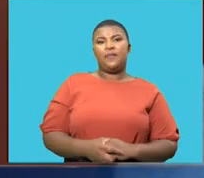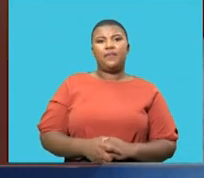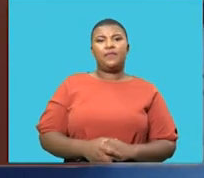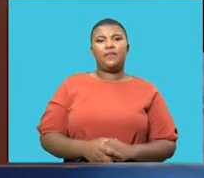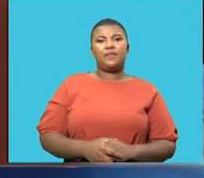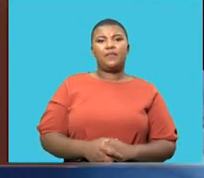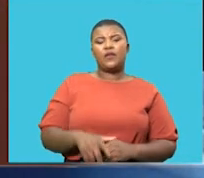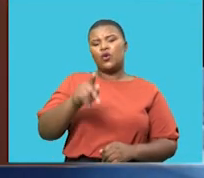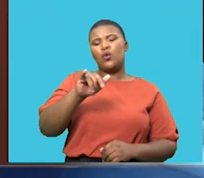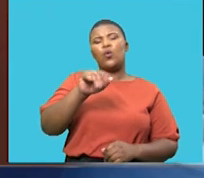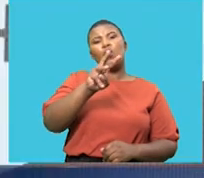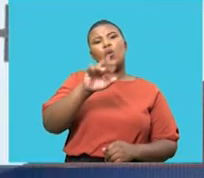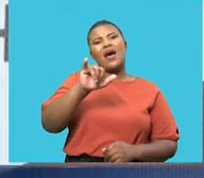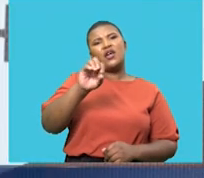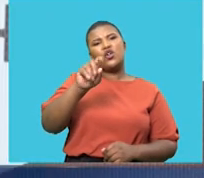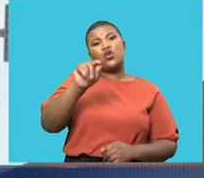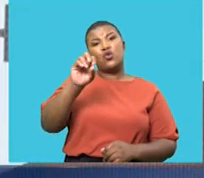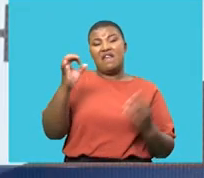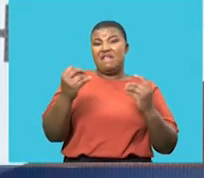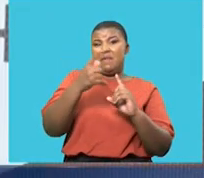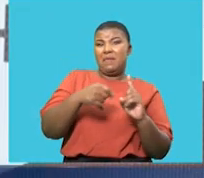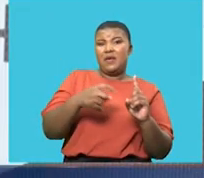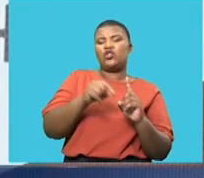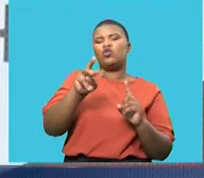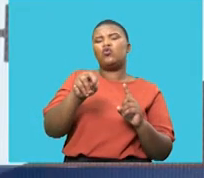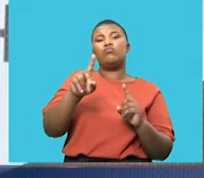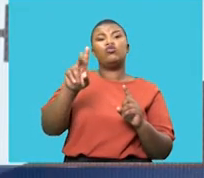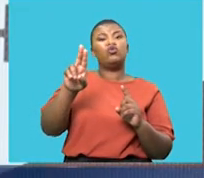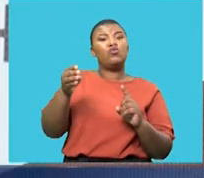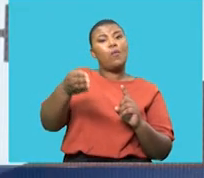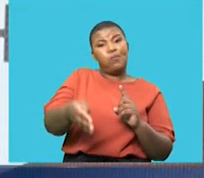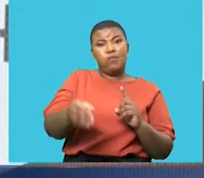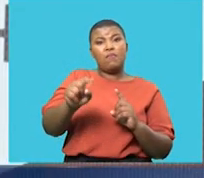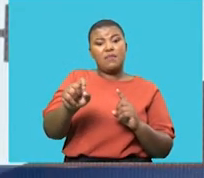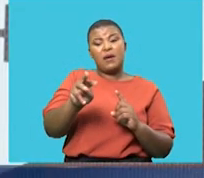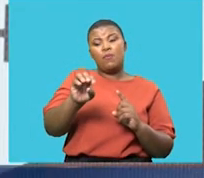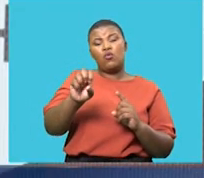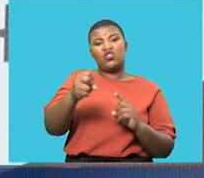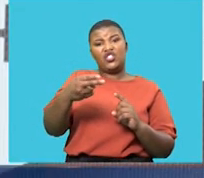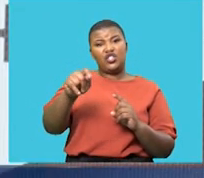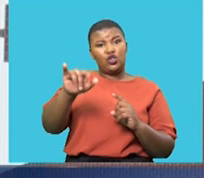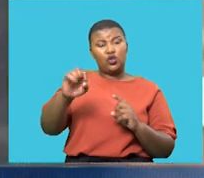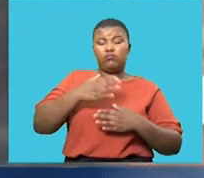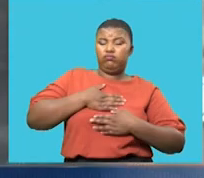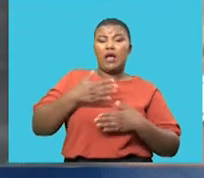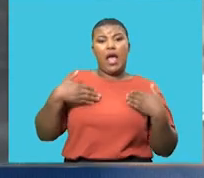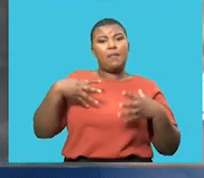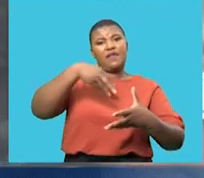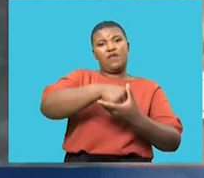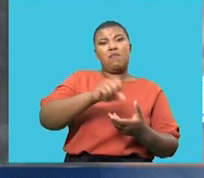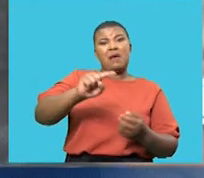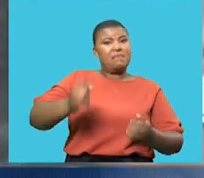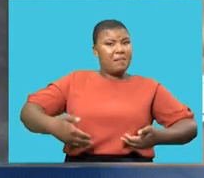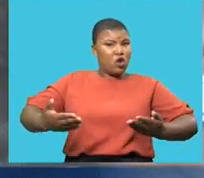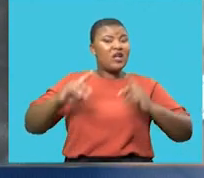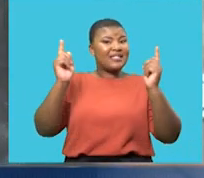Mdu Masilela, who is an ambassador of the Moshito Music Conference and Exhibition, is honored to be part of the Moshito celebrations because